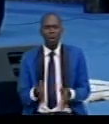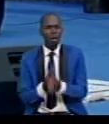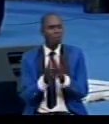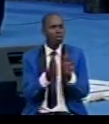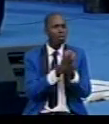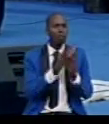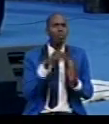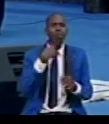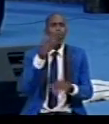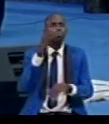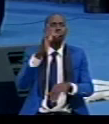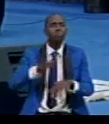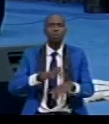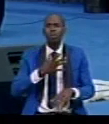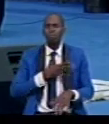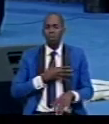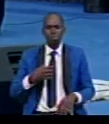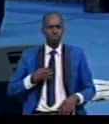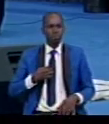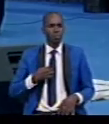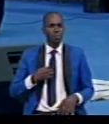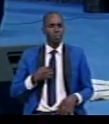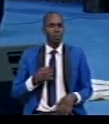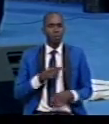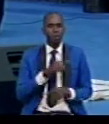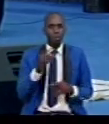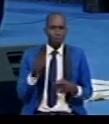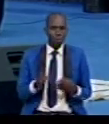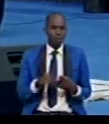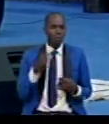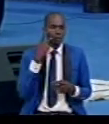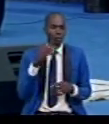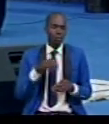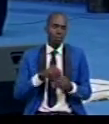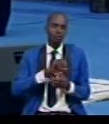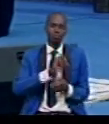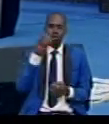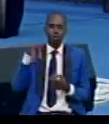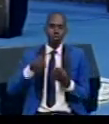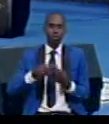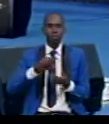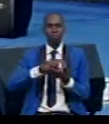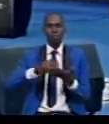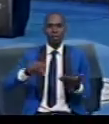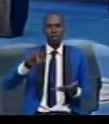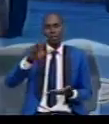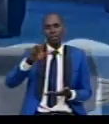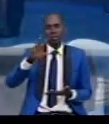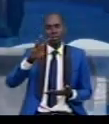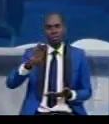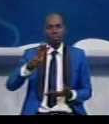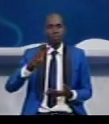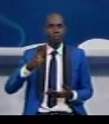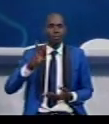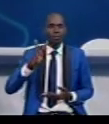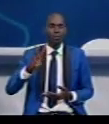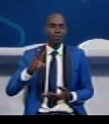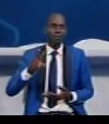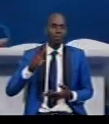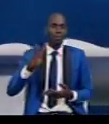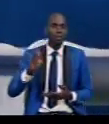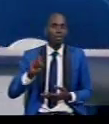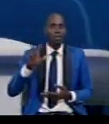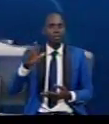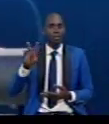my clothes? Well, eventually look at verse 34 there. In verse 34, here we're told